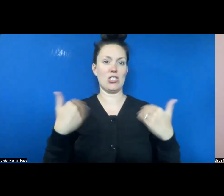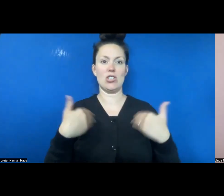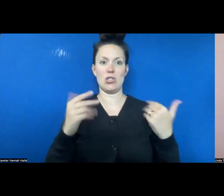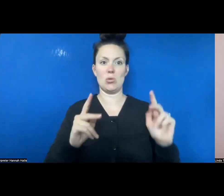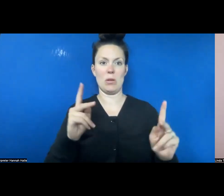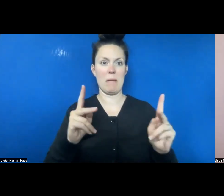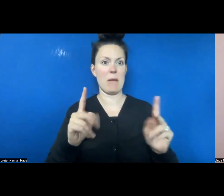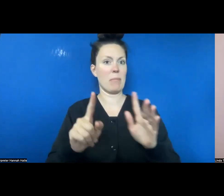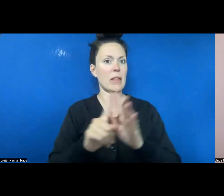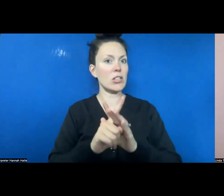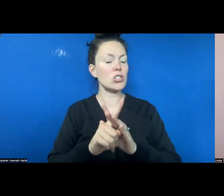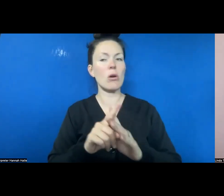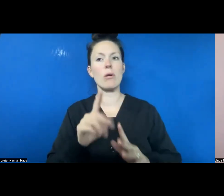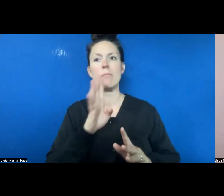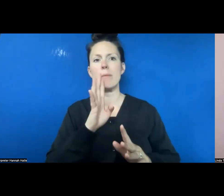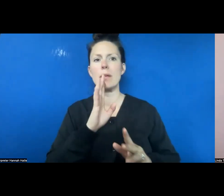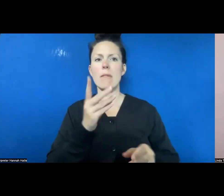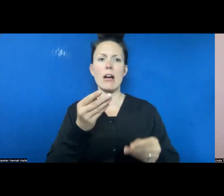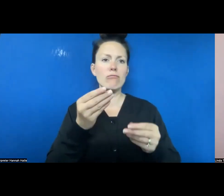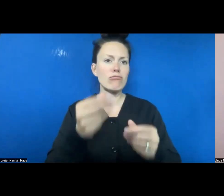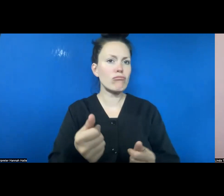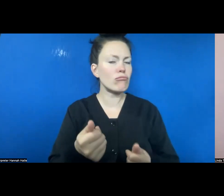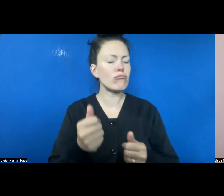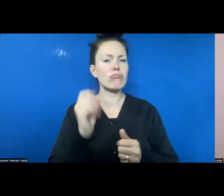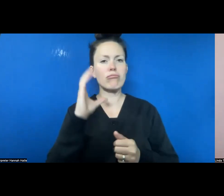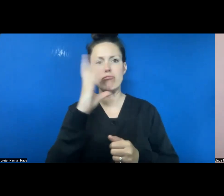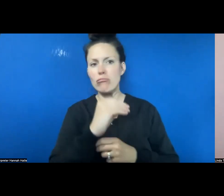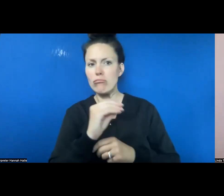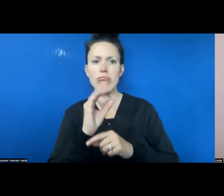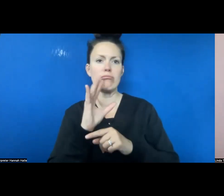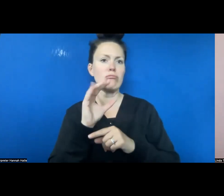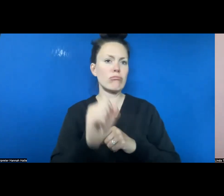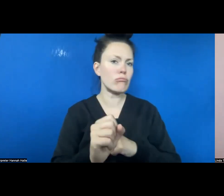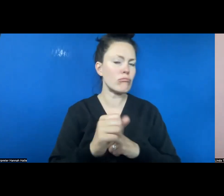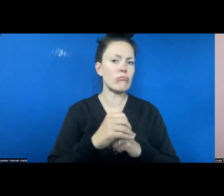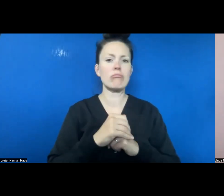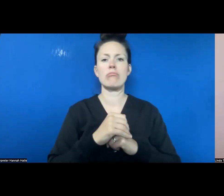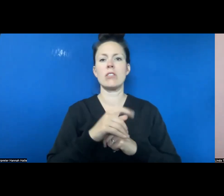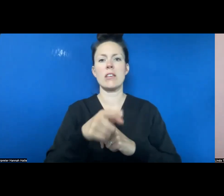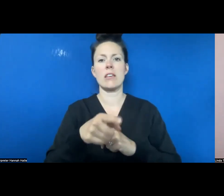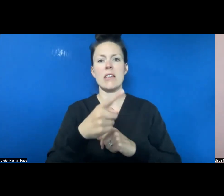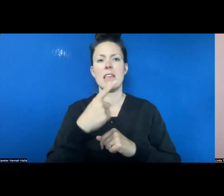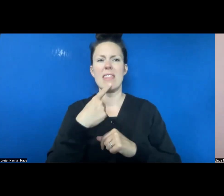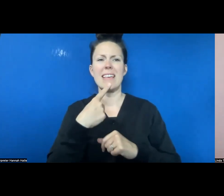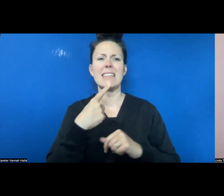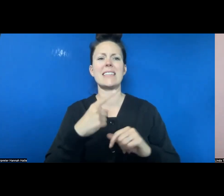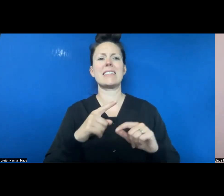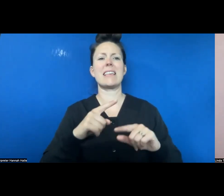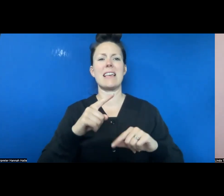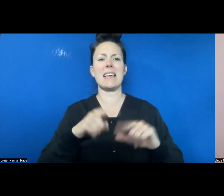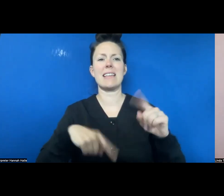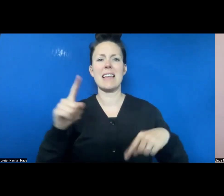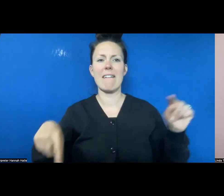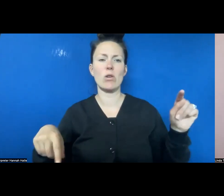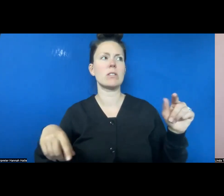so elegantly and eloquently. But one of the things they said, and I'm a diversity, like it's just a thing, I love it so much. And